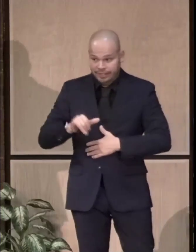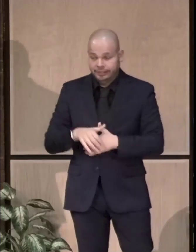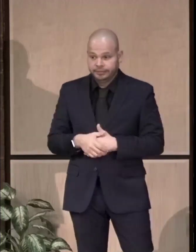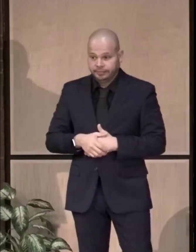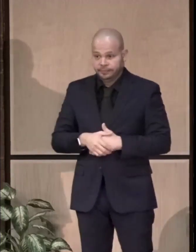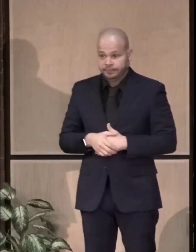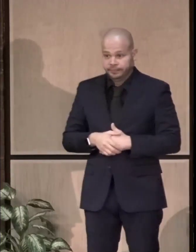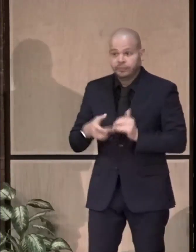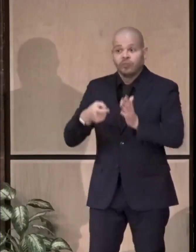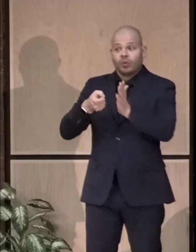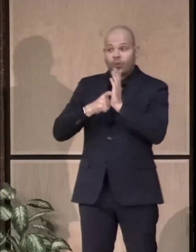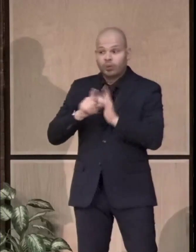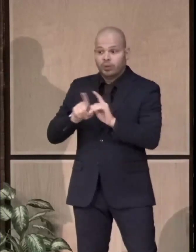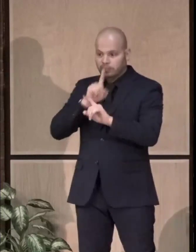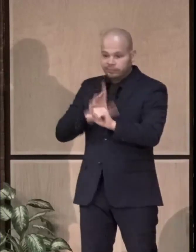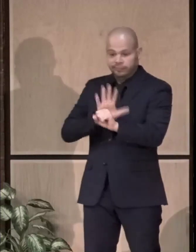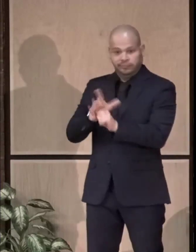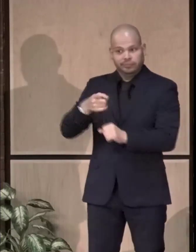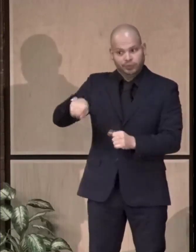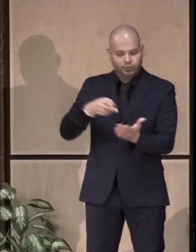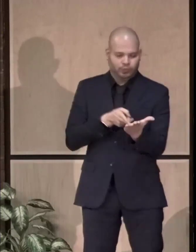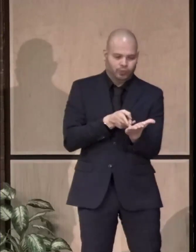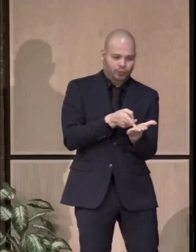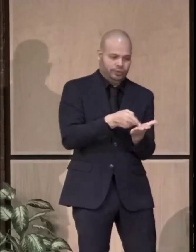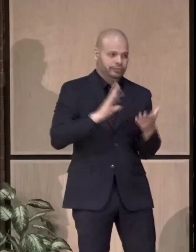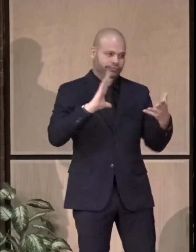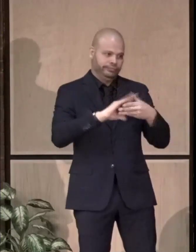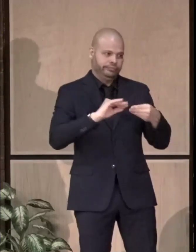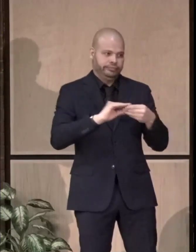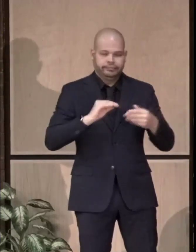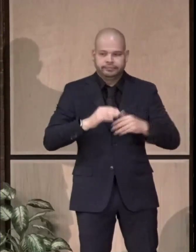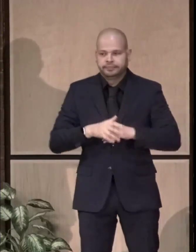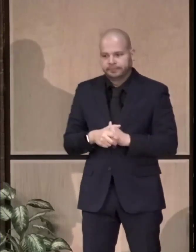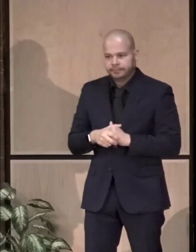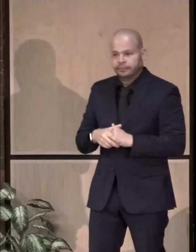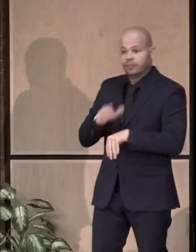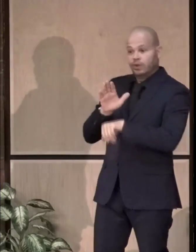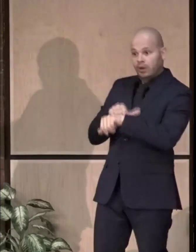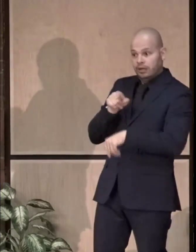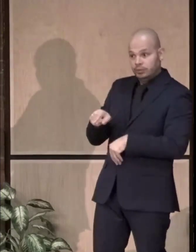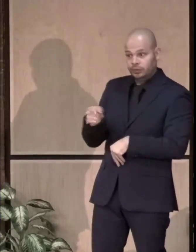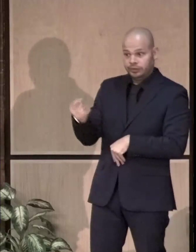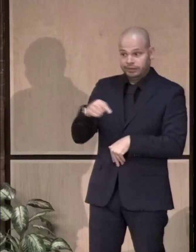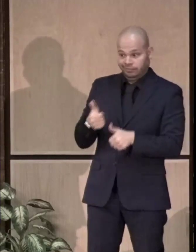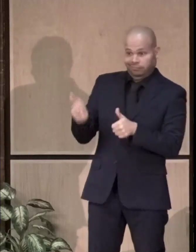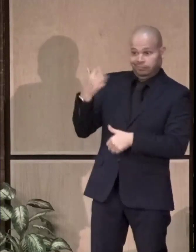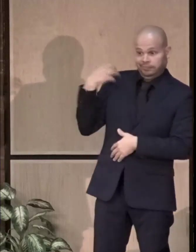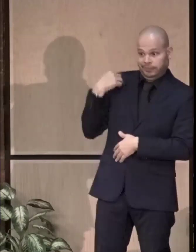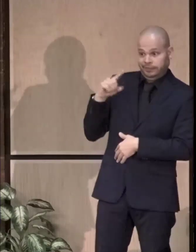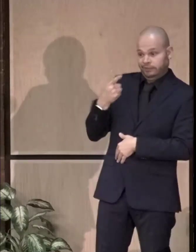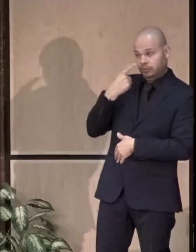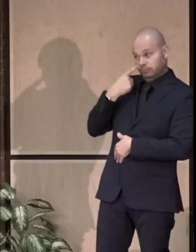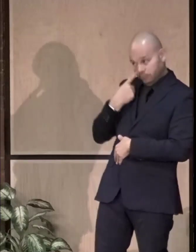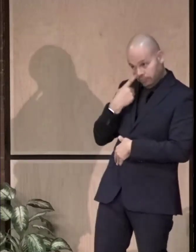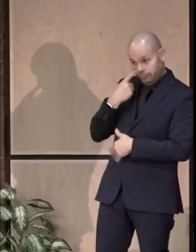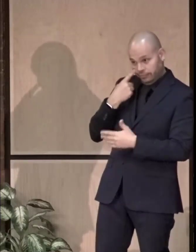we'll be following that procedure. Captain Reamer. Captain Reamer will be our first witness today. We had him